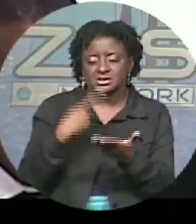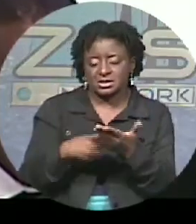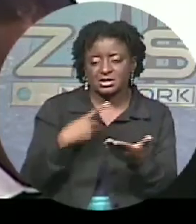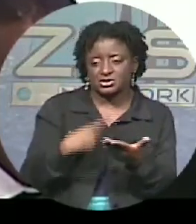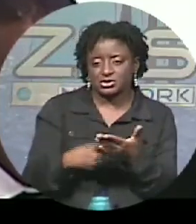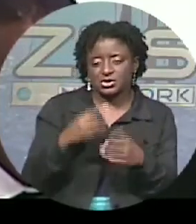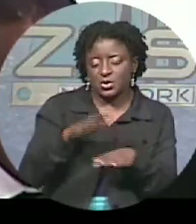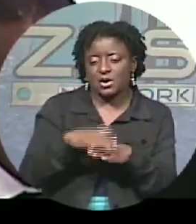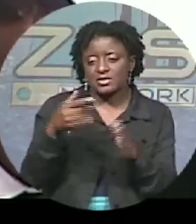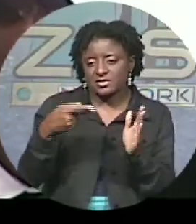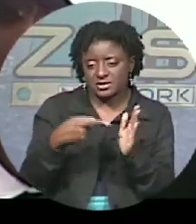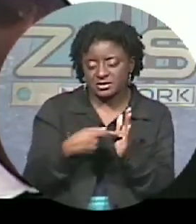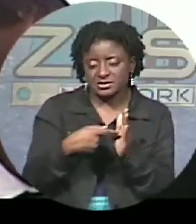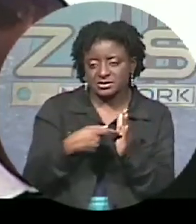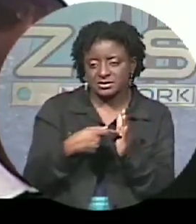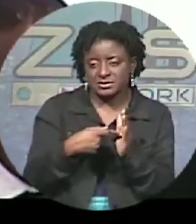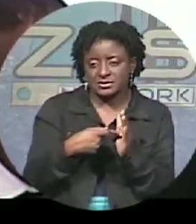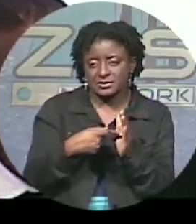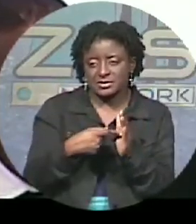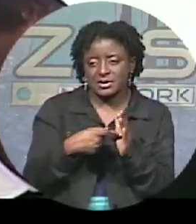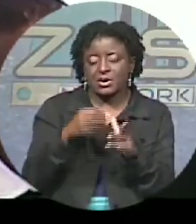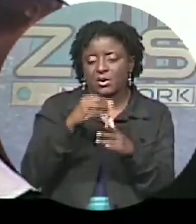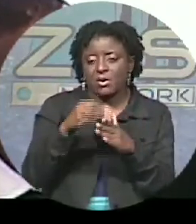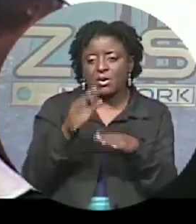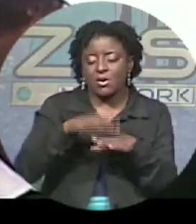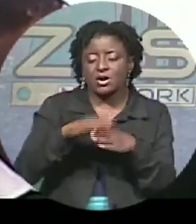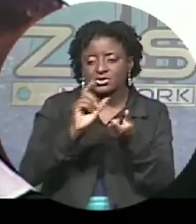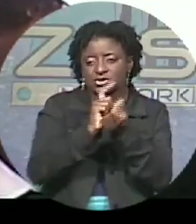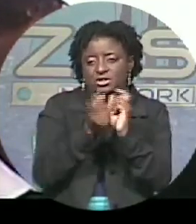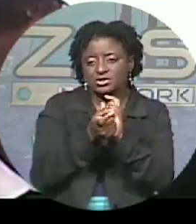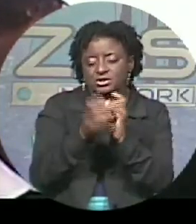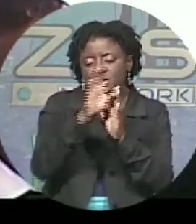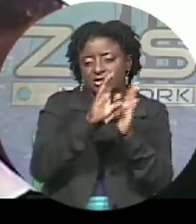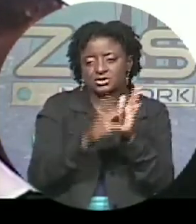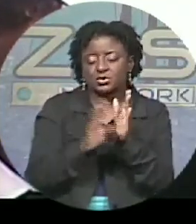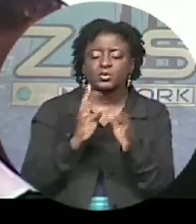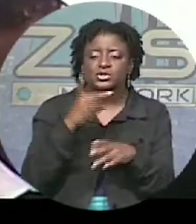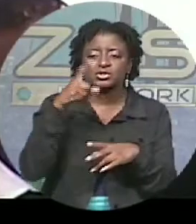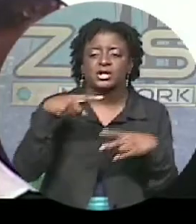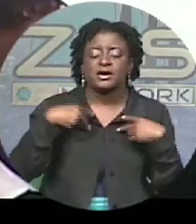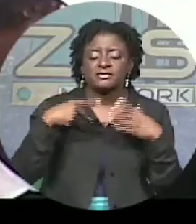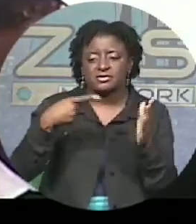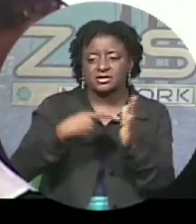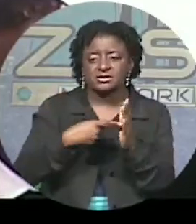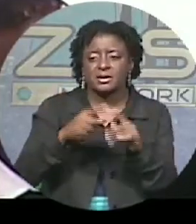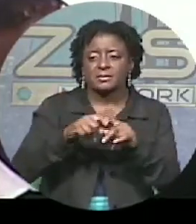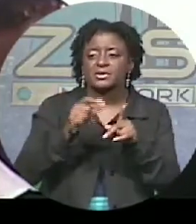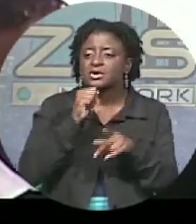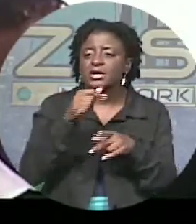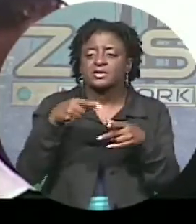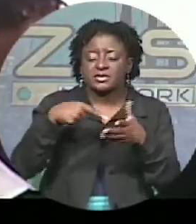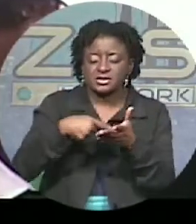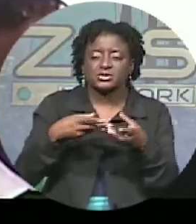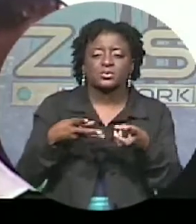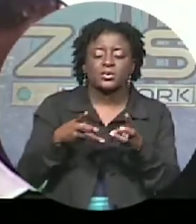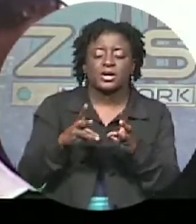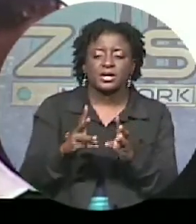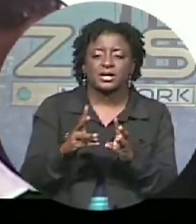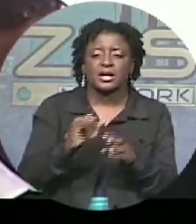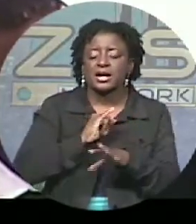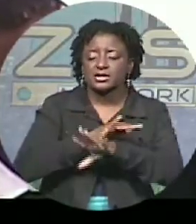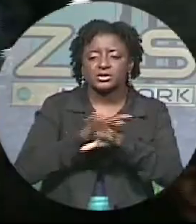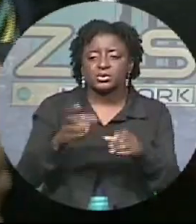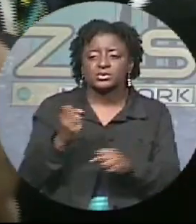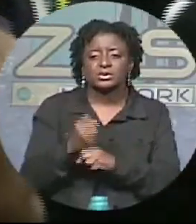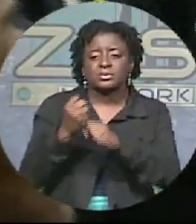open discussion on the amendment of the Constitution and the effect it will have, I think we should have this, but not in this way. And in any event, I do not